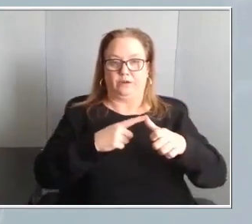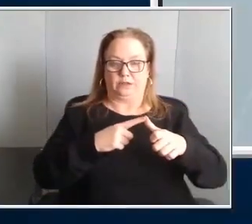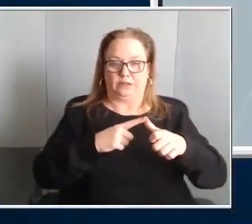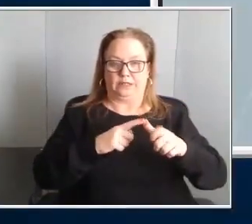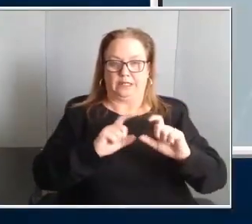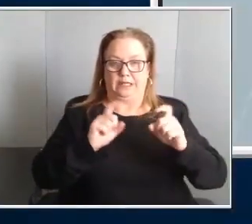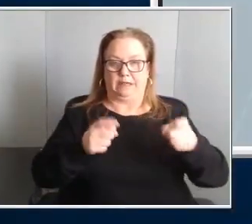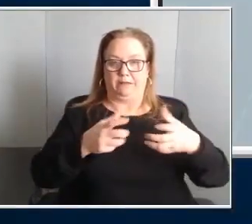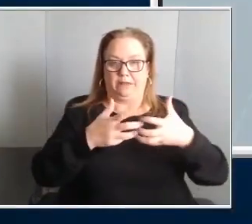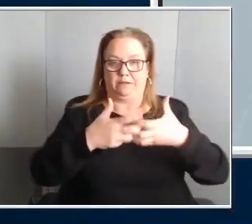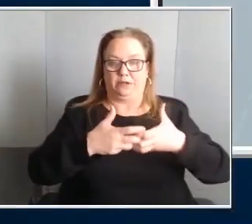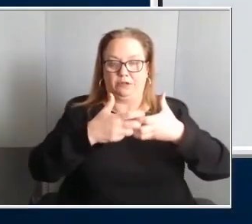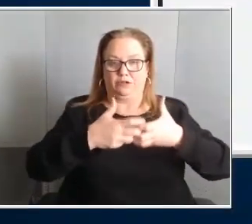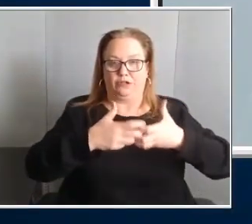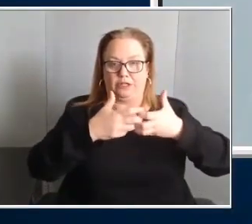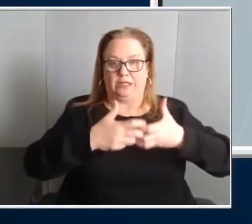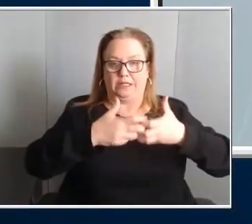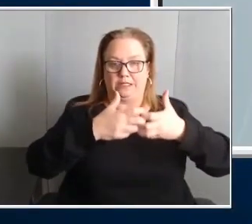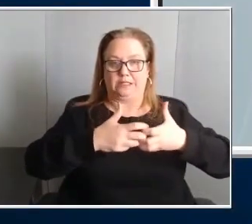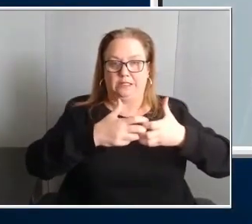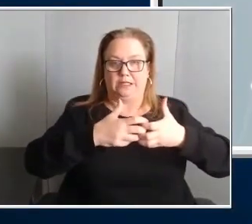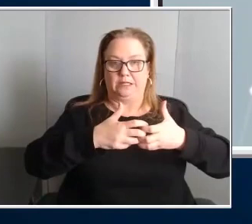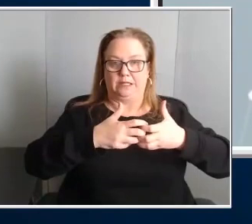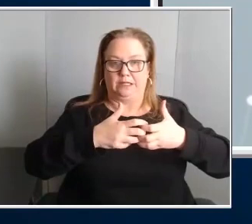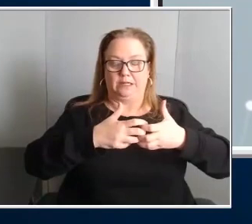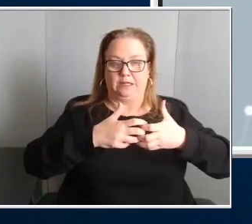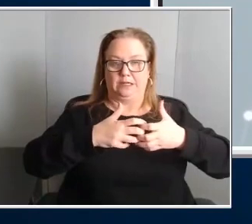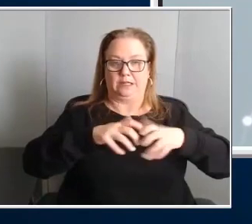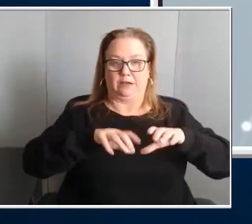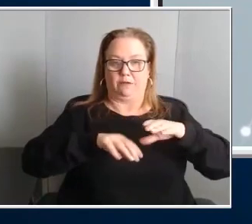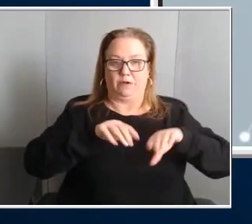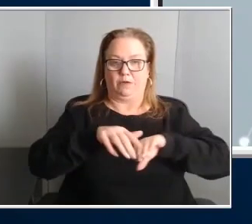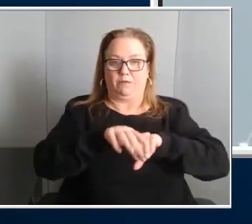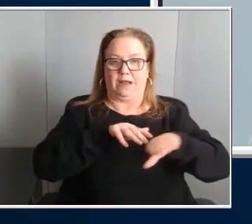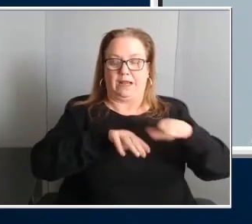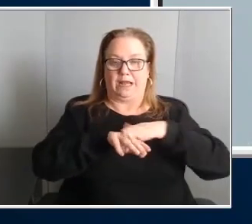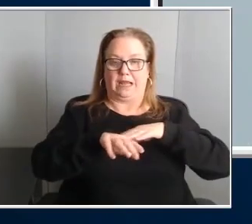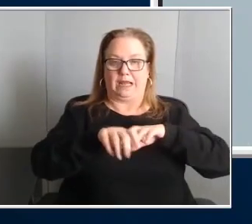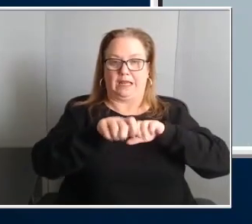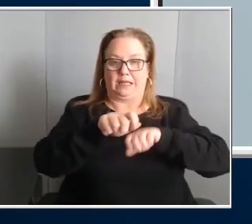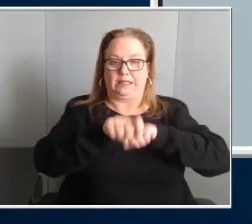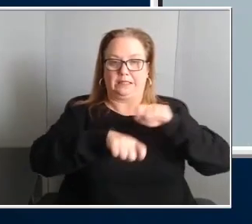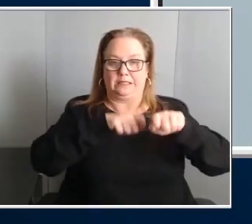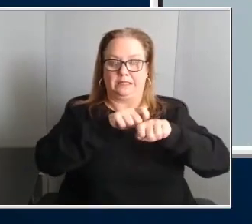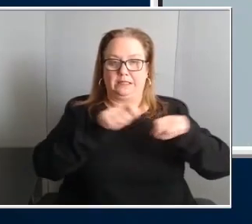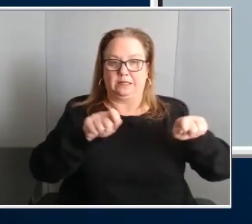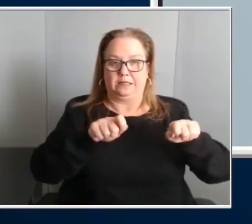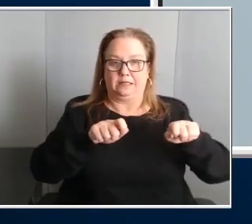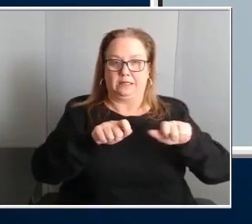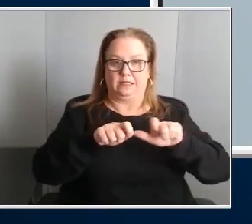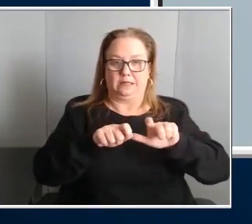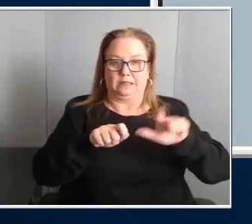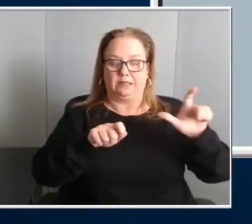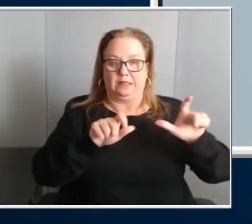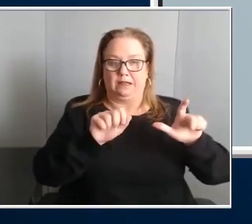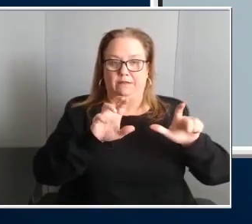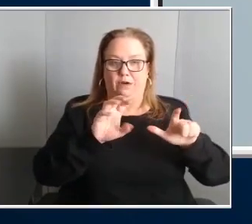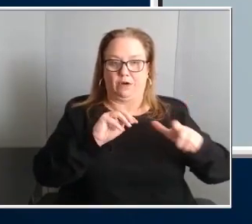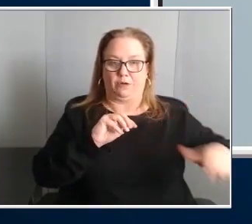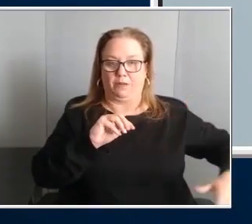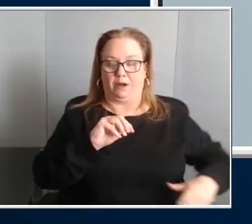the machines, they would wrap my hands to the machine to keep my left arm on